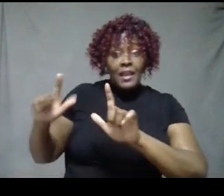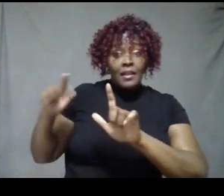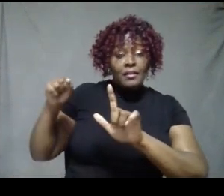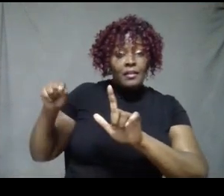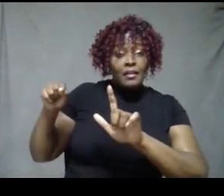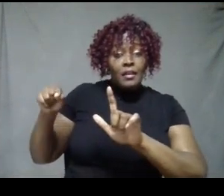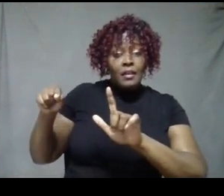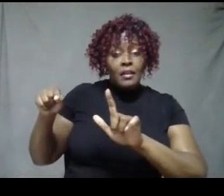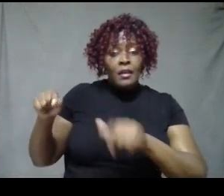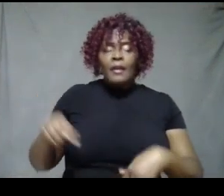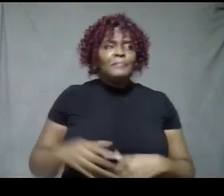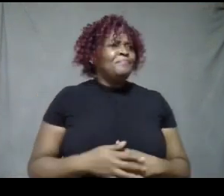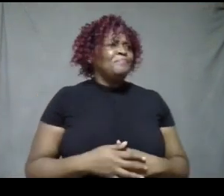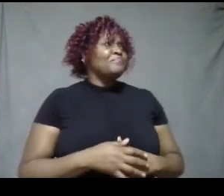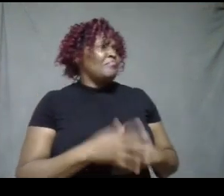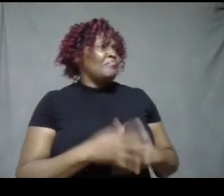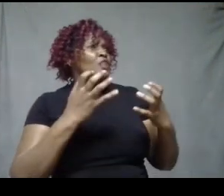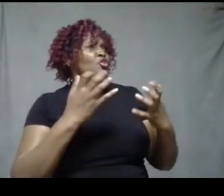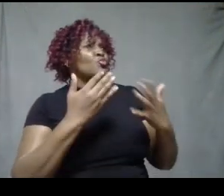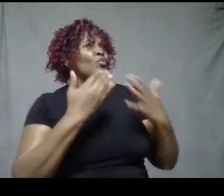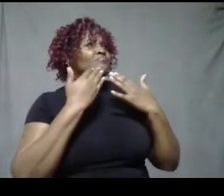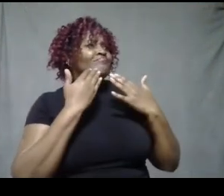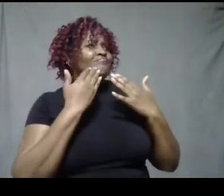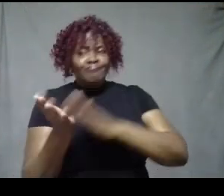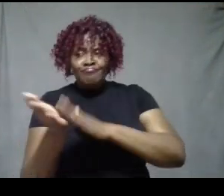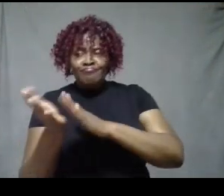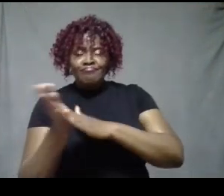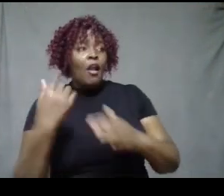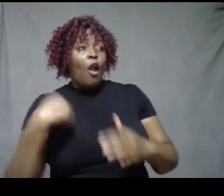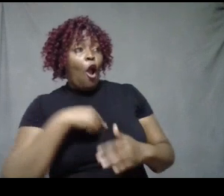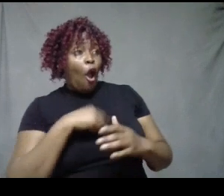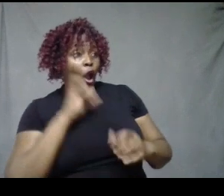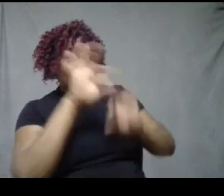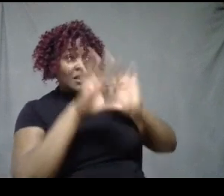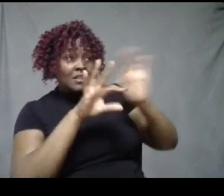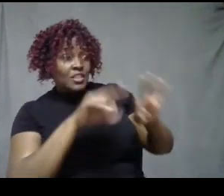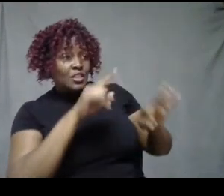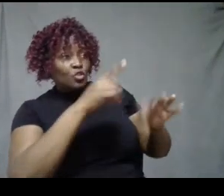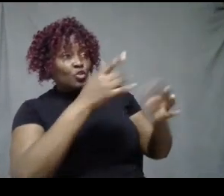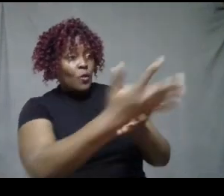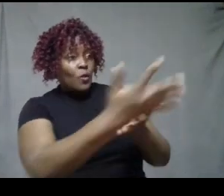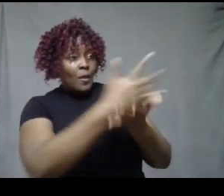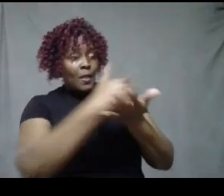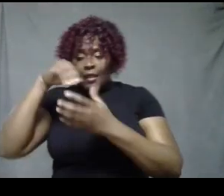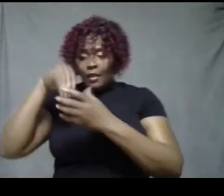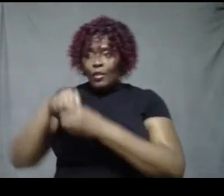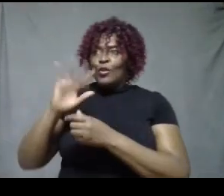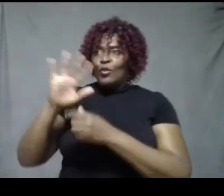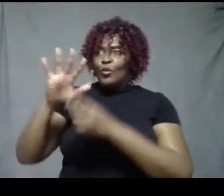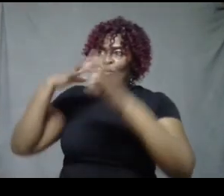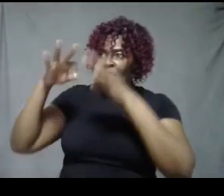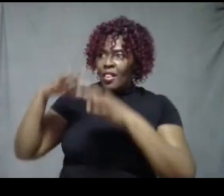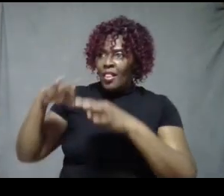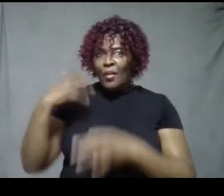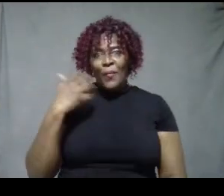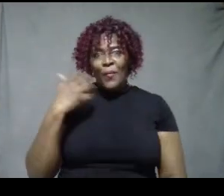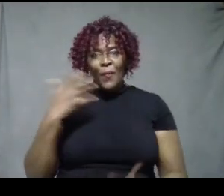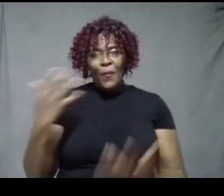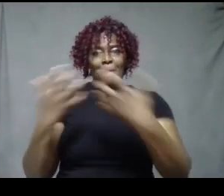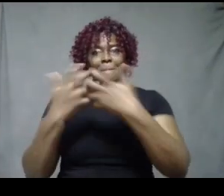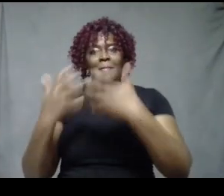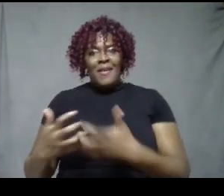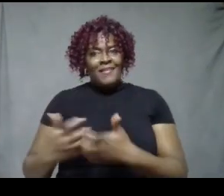No, I just want to commend you for taking everything that we discussed prior. Attention to detail is immaculate, so thank you. I think we hit the head on